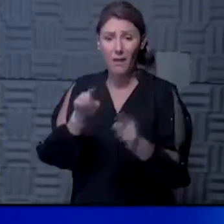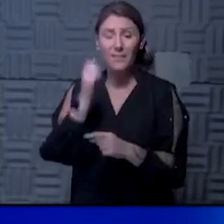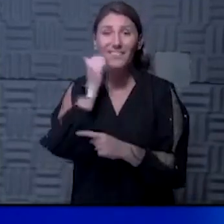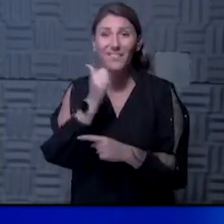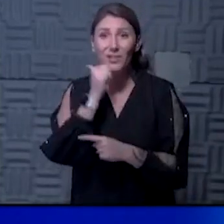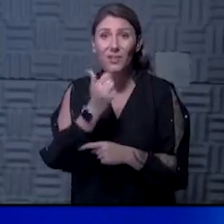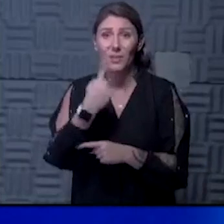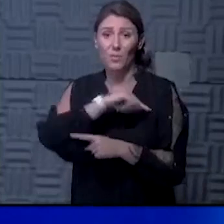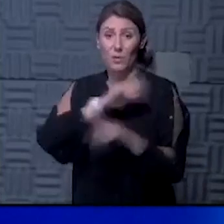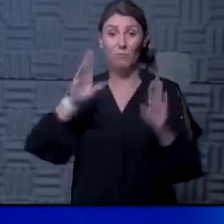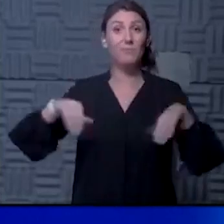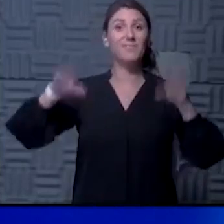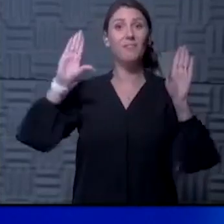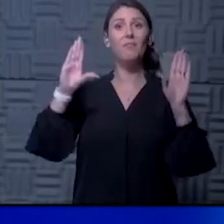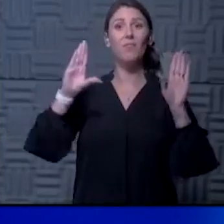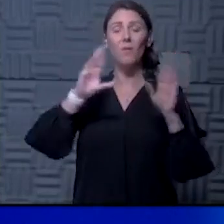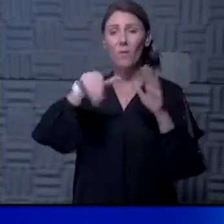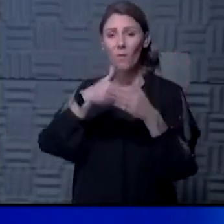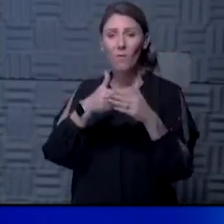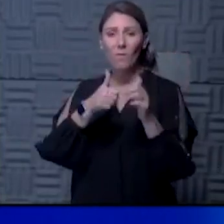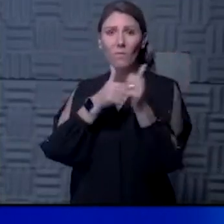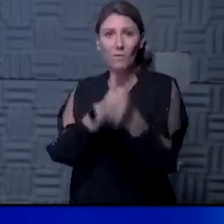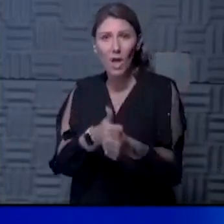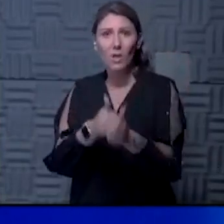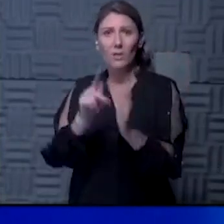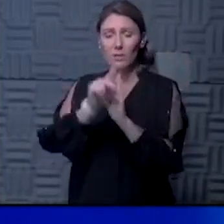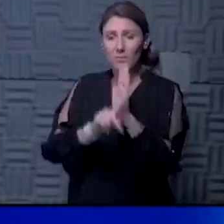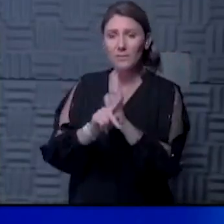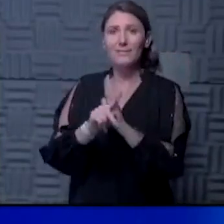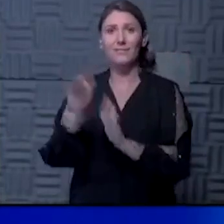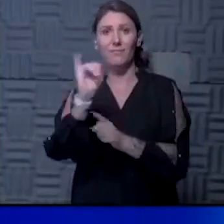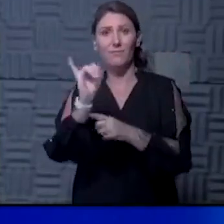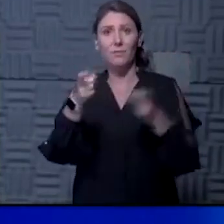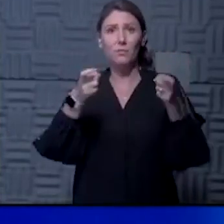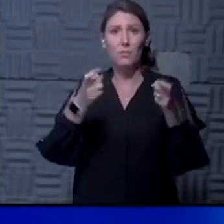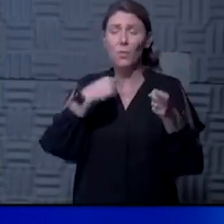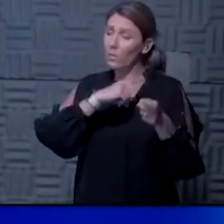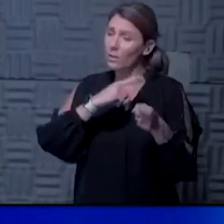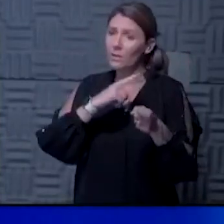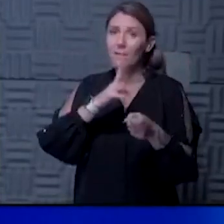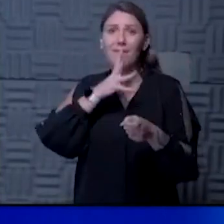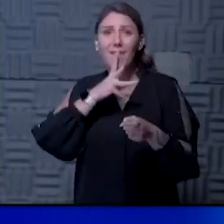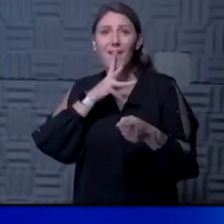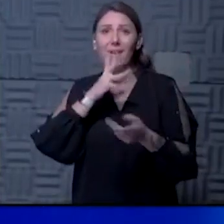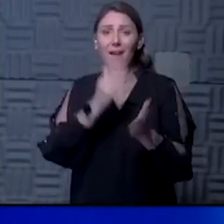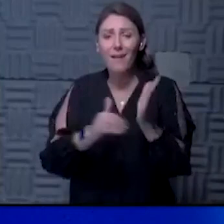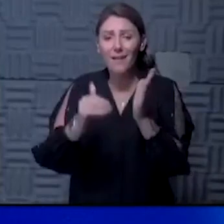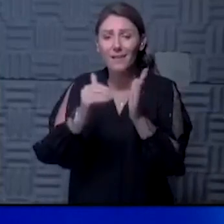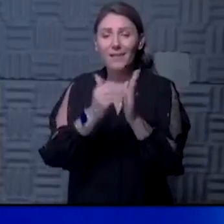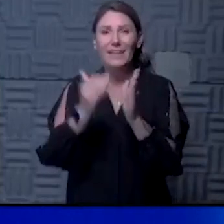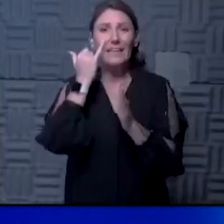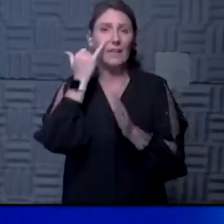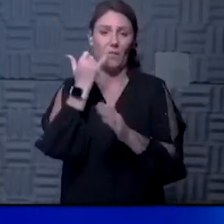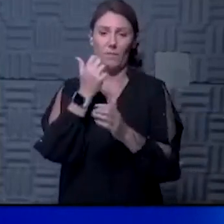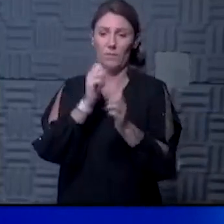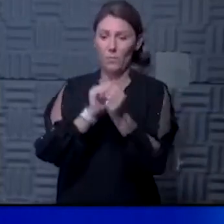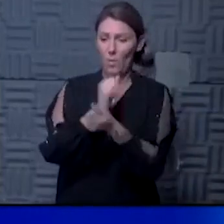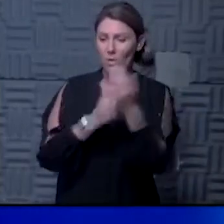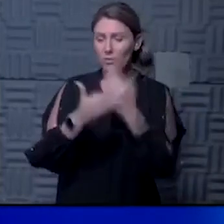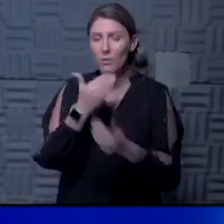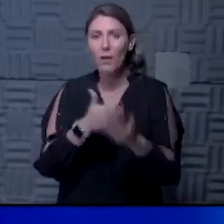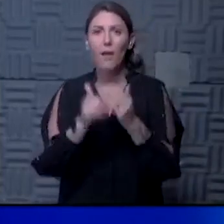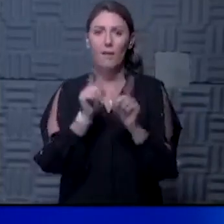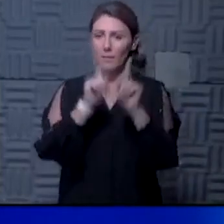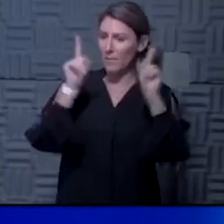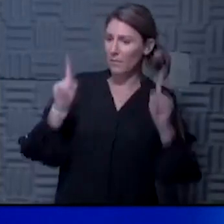to make the sacrifices to follow those pillars of infection control we constantly talk about. And whether that's washing your hands, keeping your distance, wearing